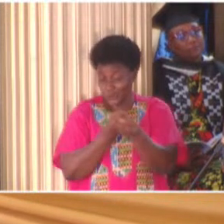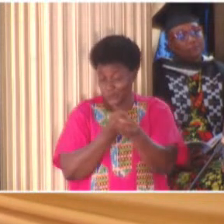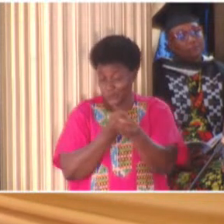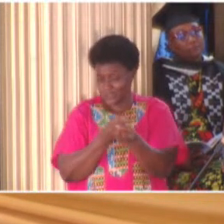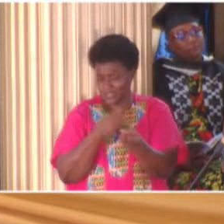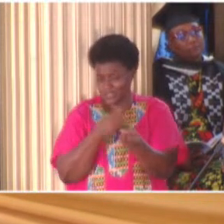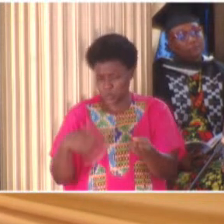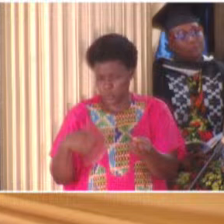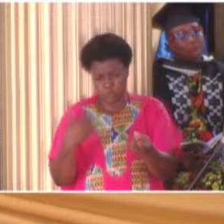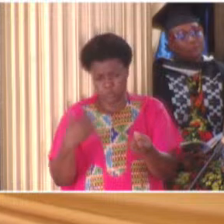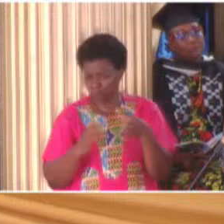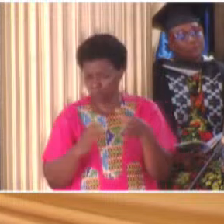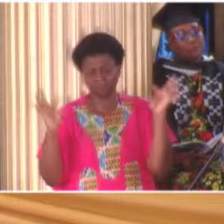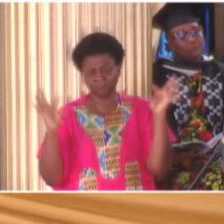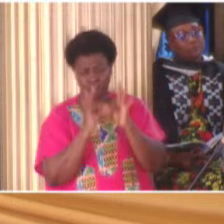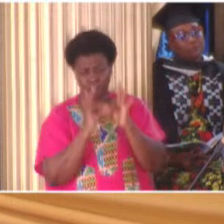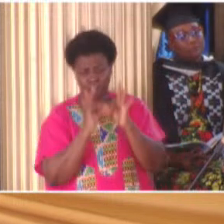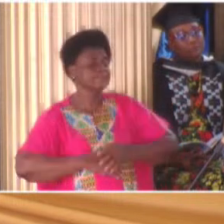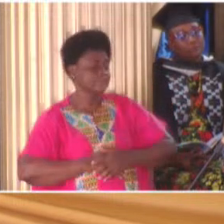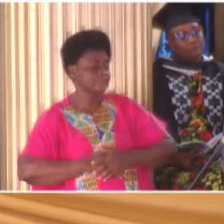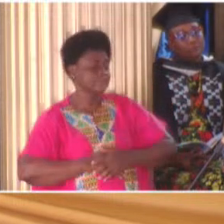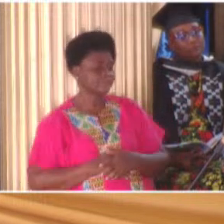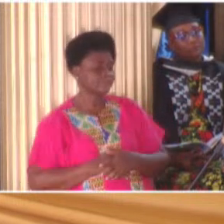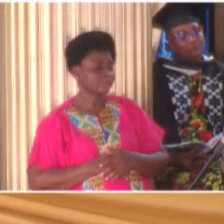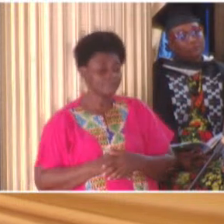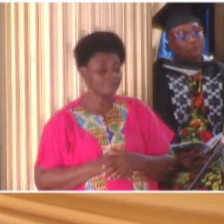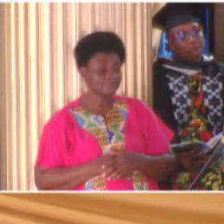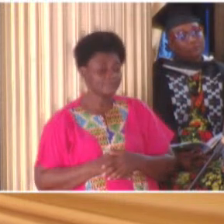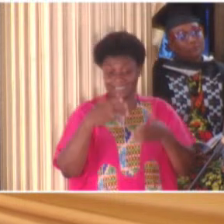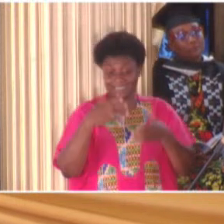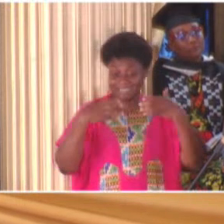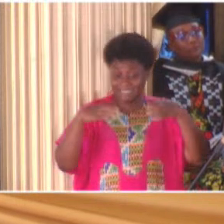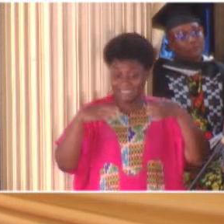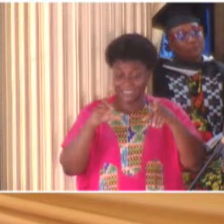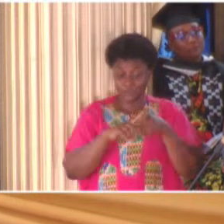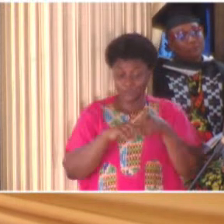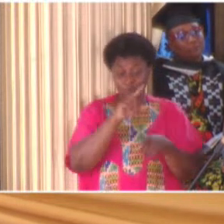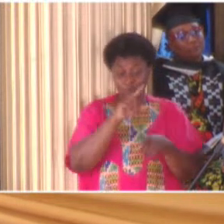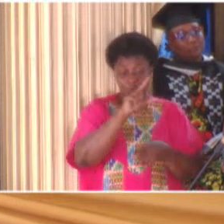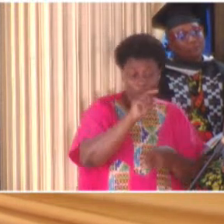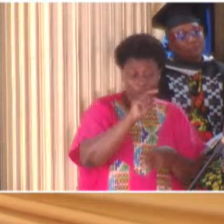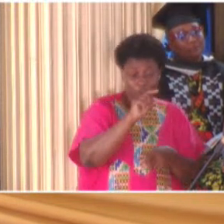been invaluable. The CPEN class of 2024.